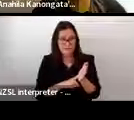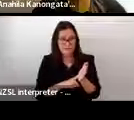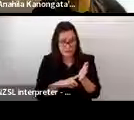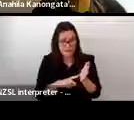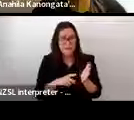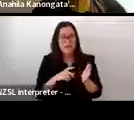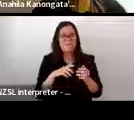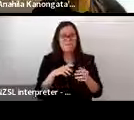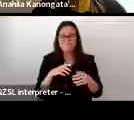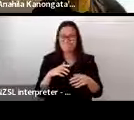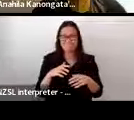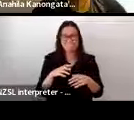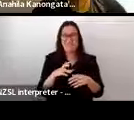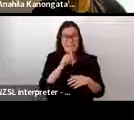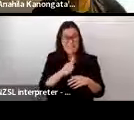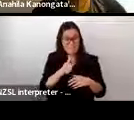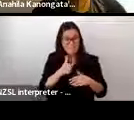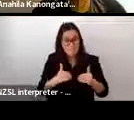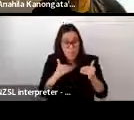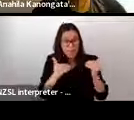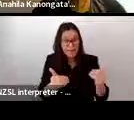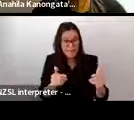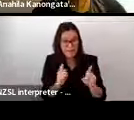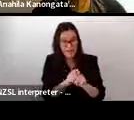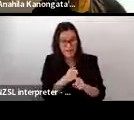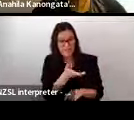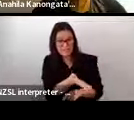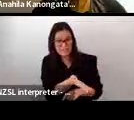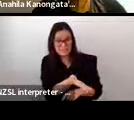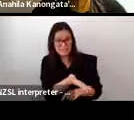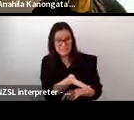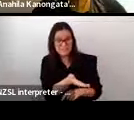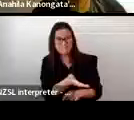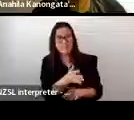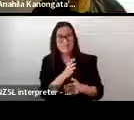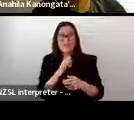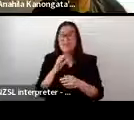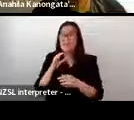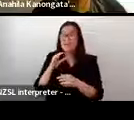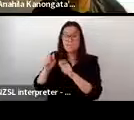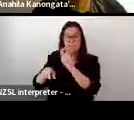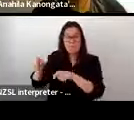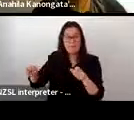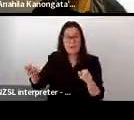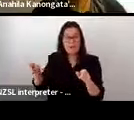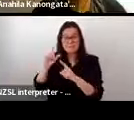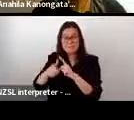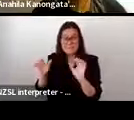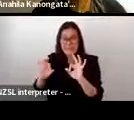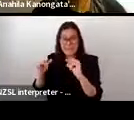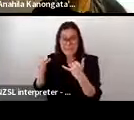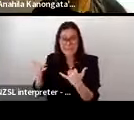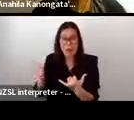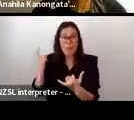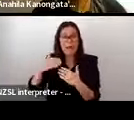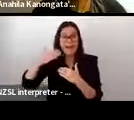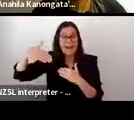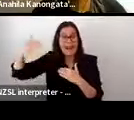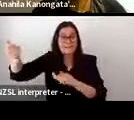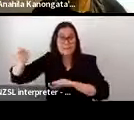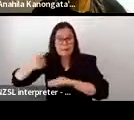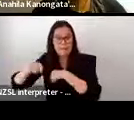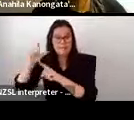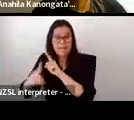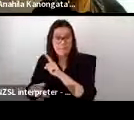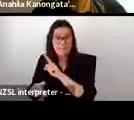to experience one due to injury or illness in the future. This bill does nothing to smooth their path back from the